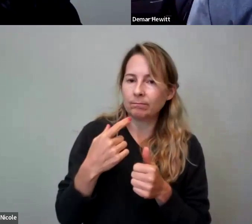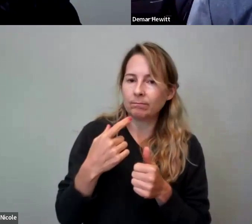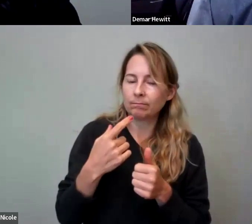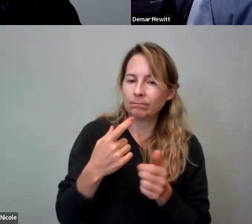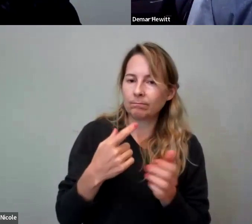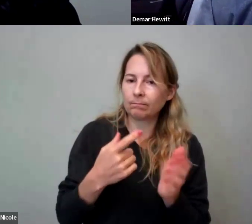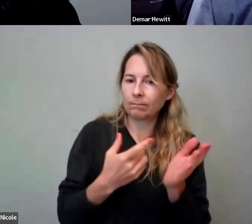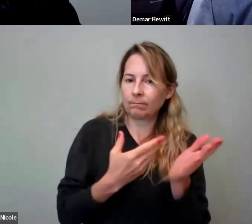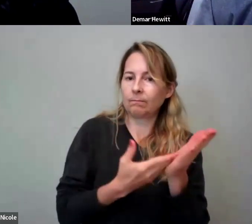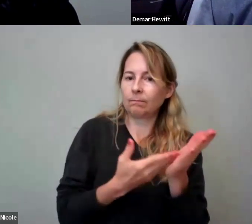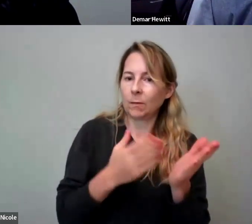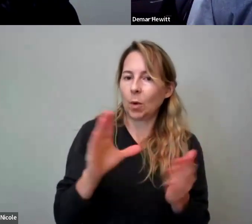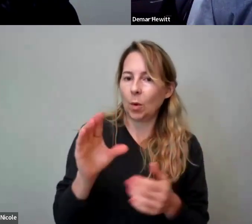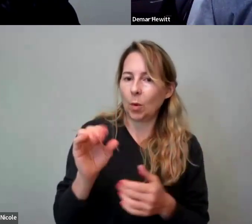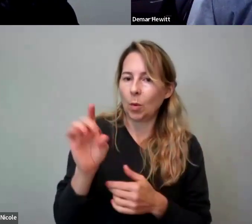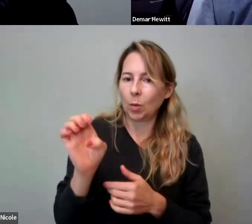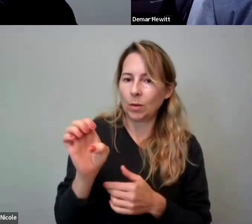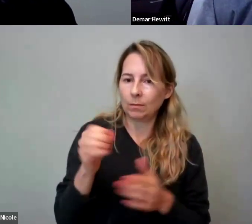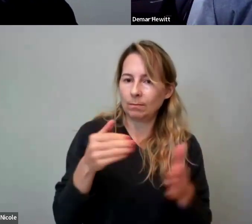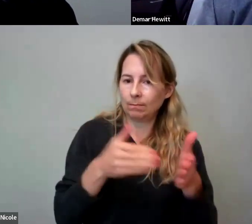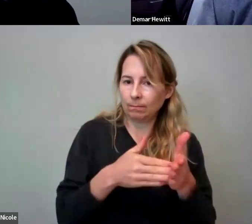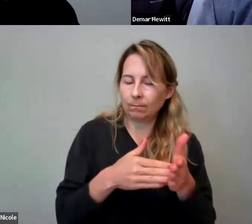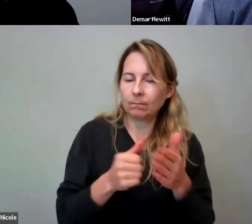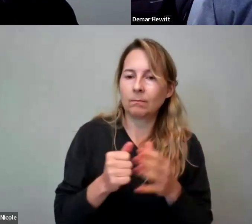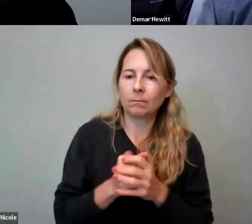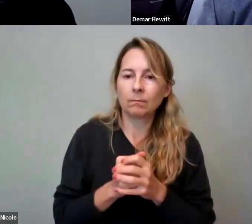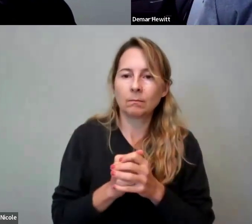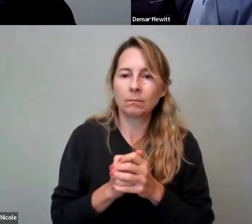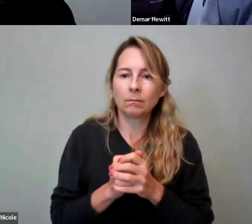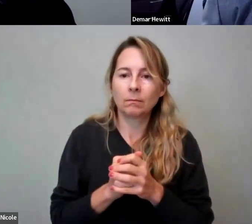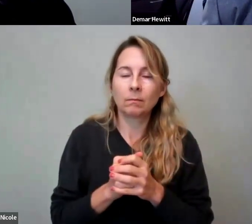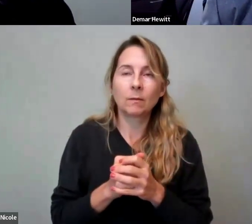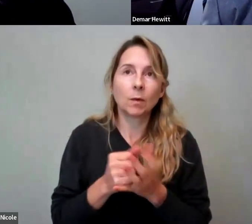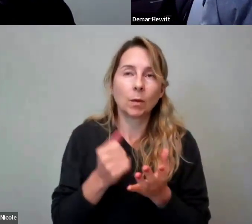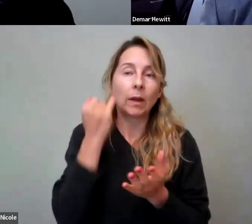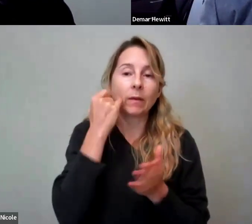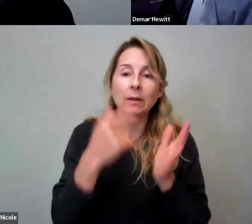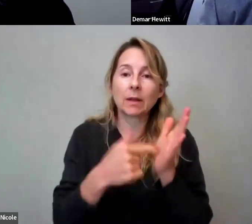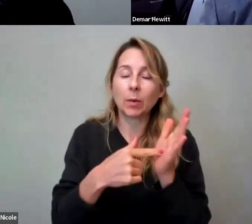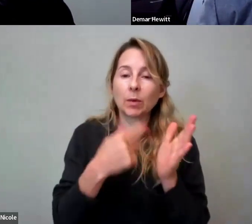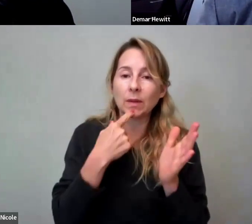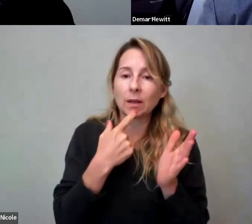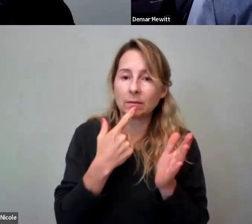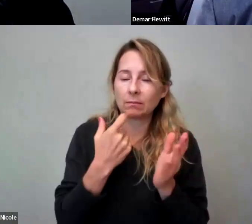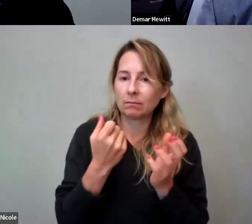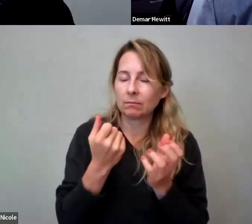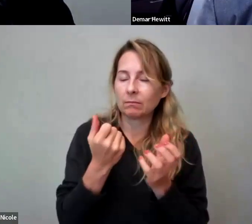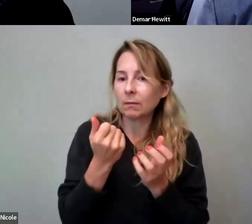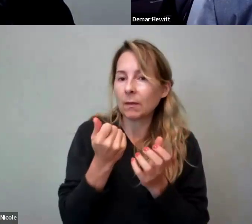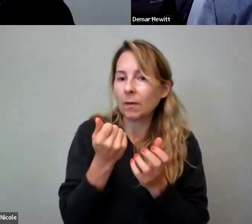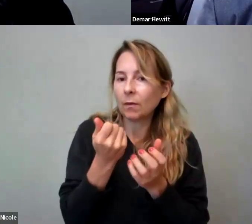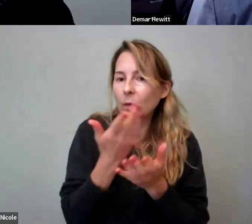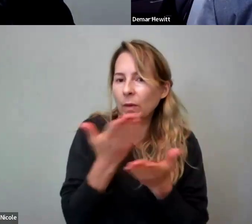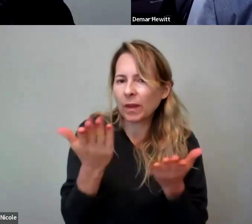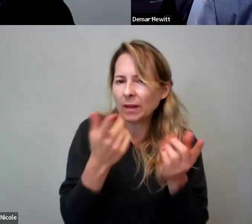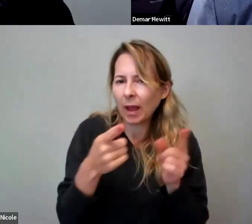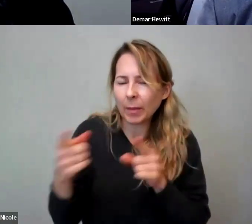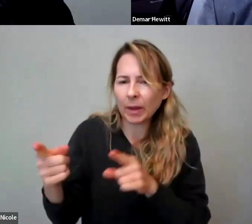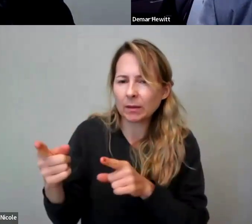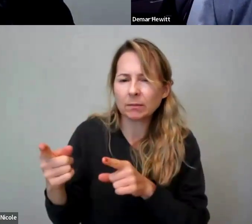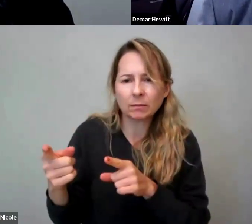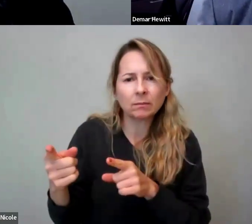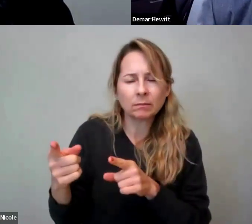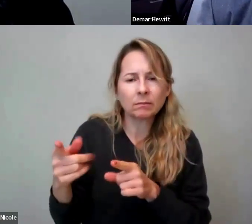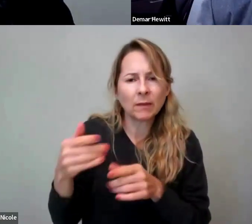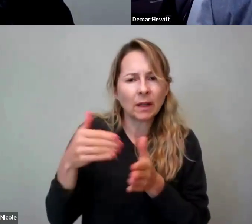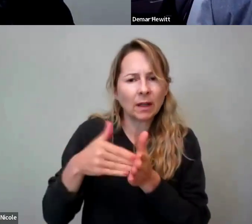triggered. So if you're saying that the series of unwelcome acts are based on your request